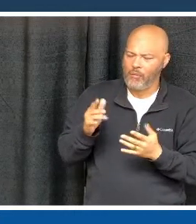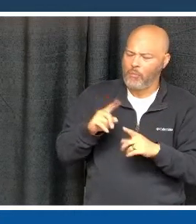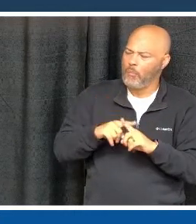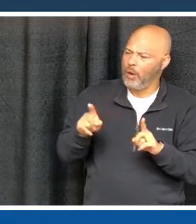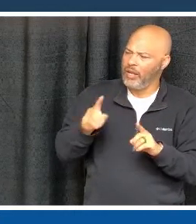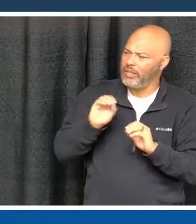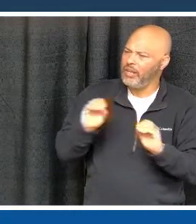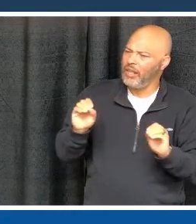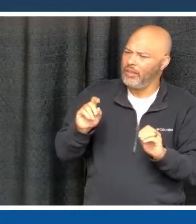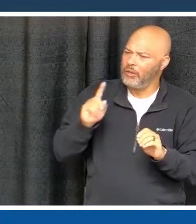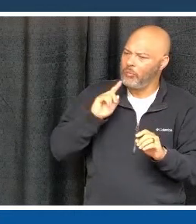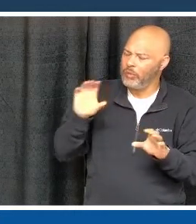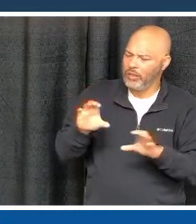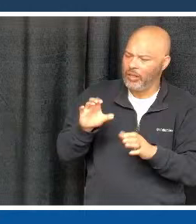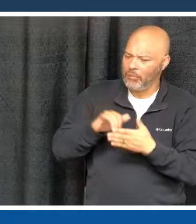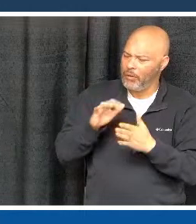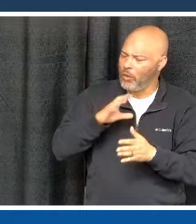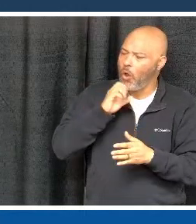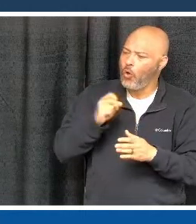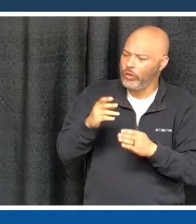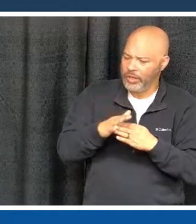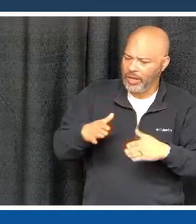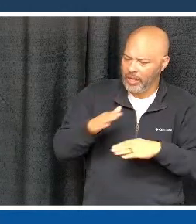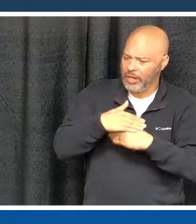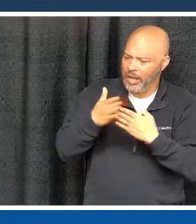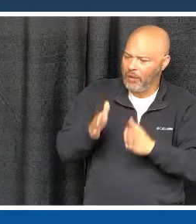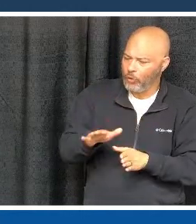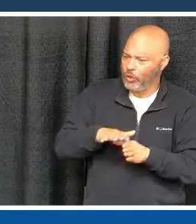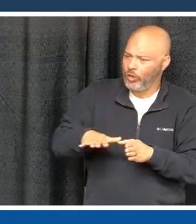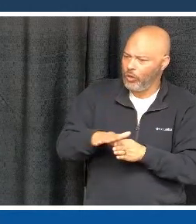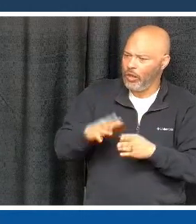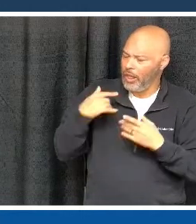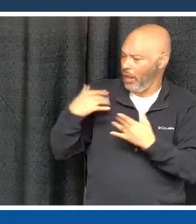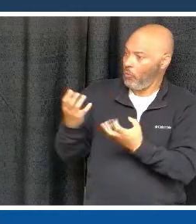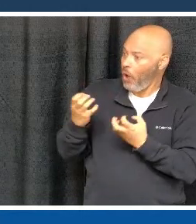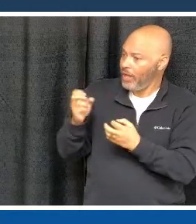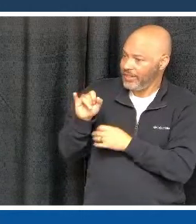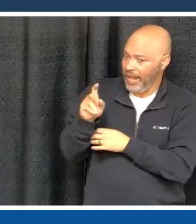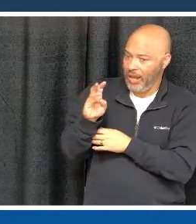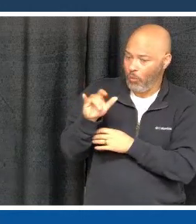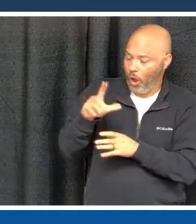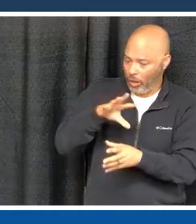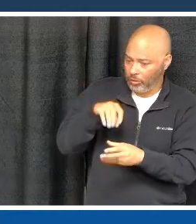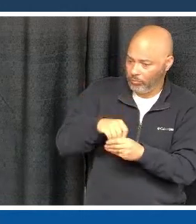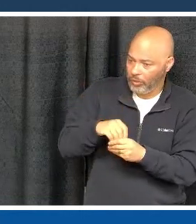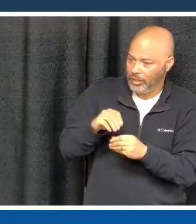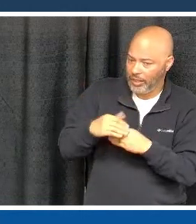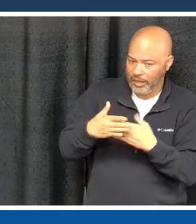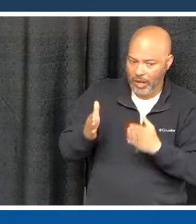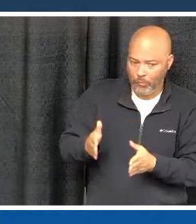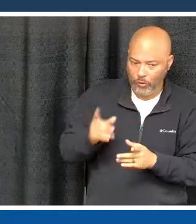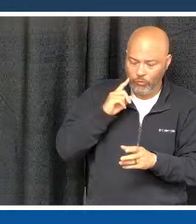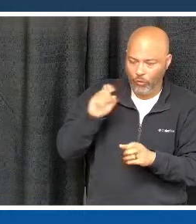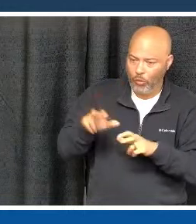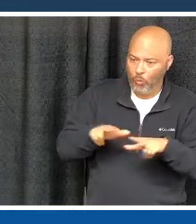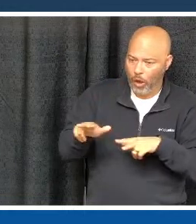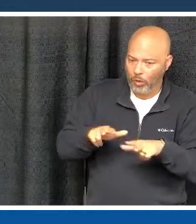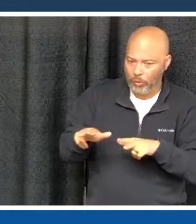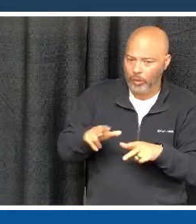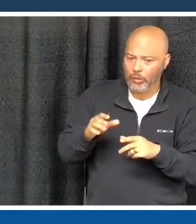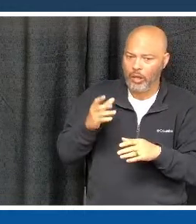However, nothing has been done about these older neighborhoods that's been wanting sidewalks in their neighborhood for